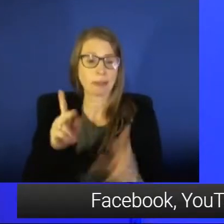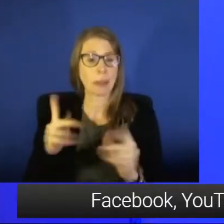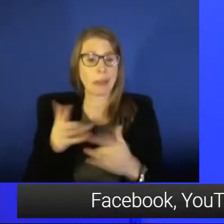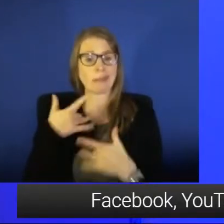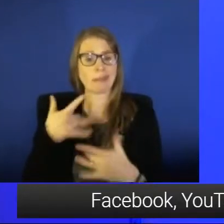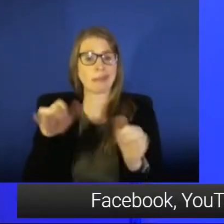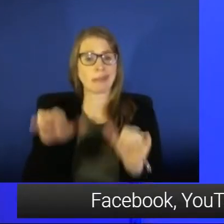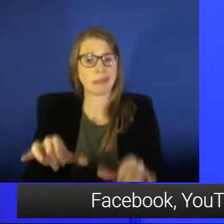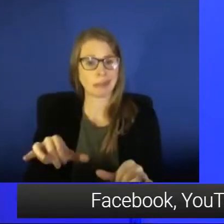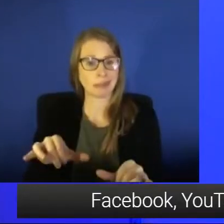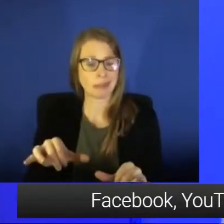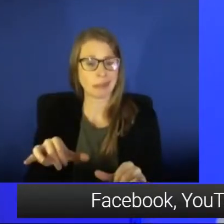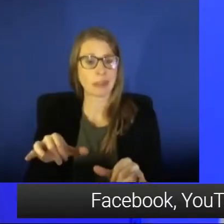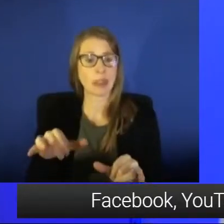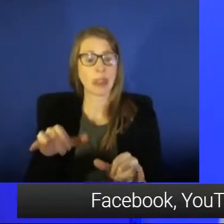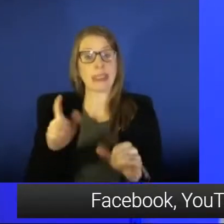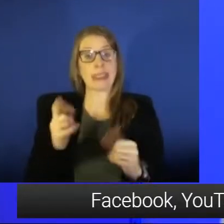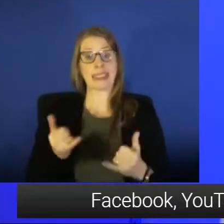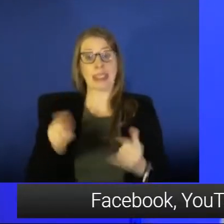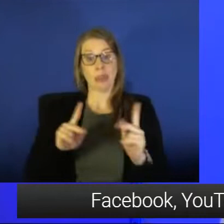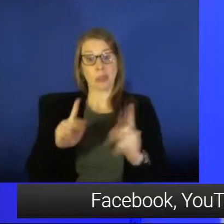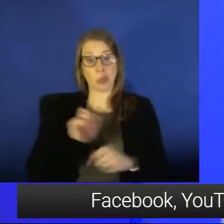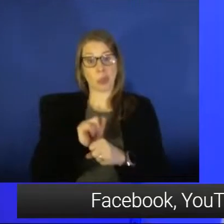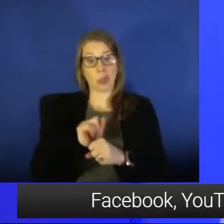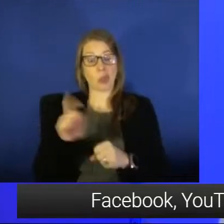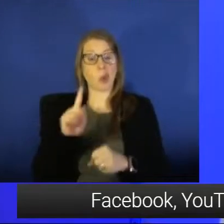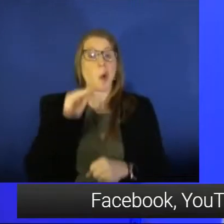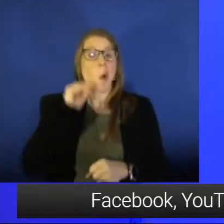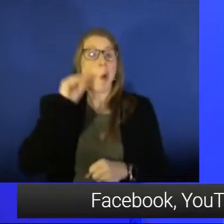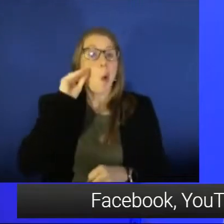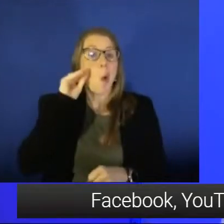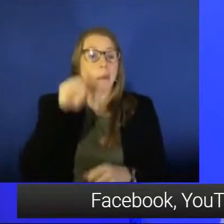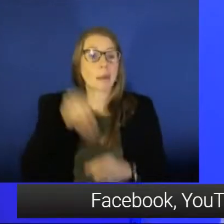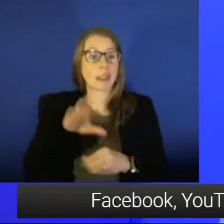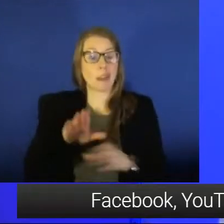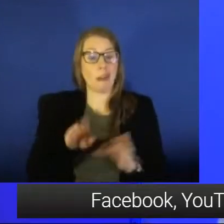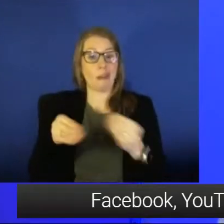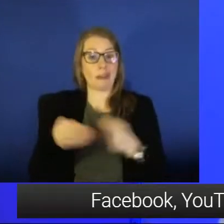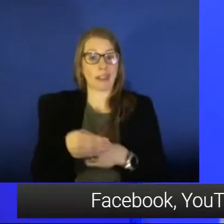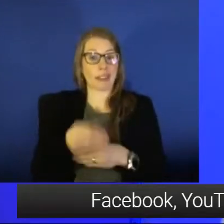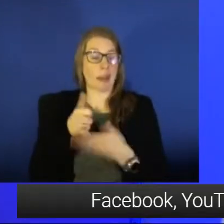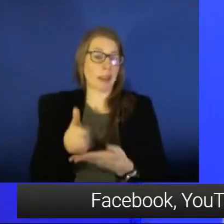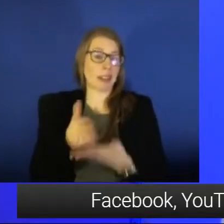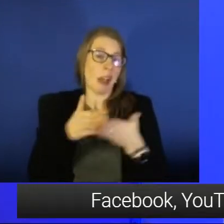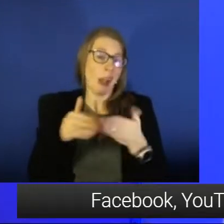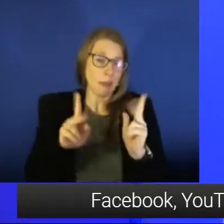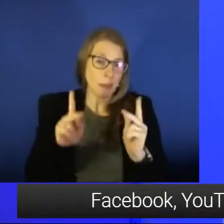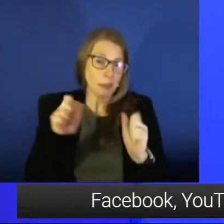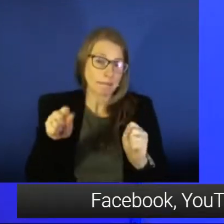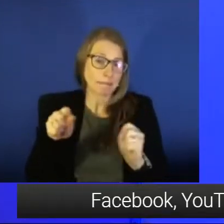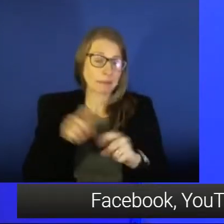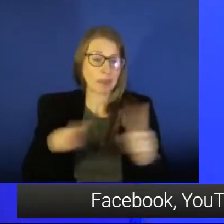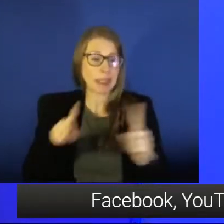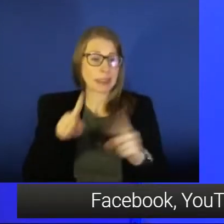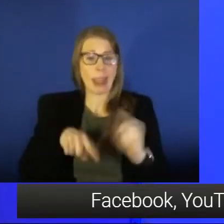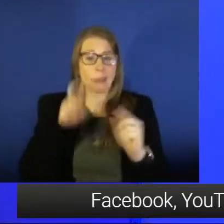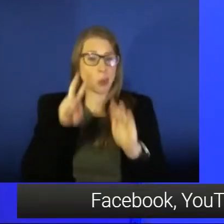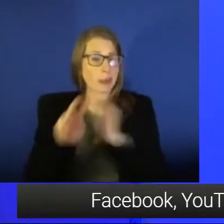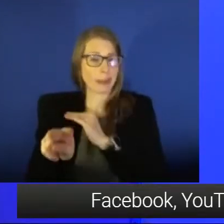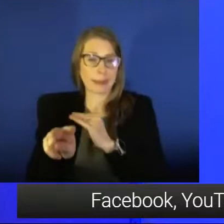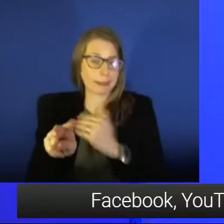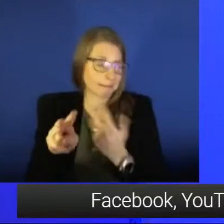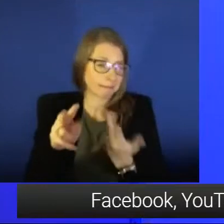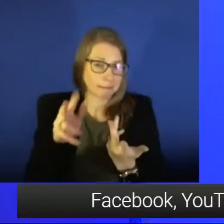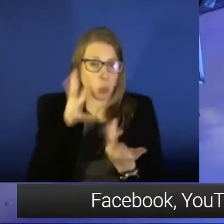people working at home and all, perhaps in their office. So they do help some people, but you can't predict on the front end whether they're going to be